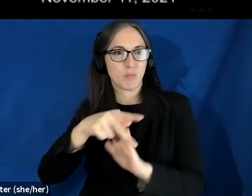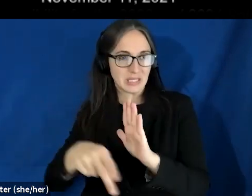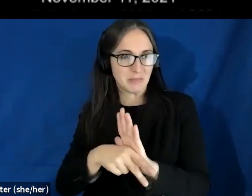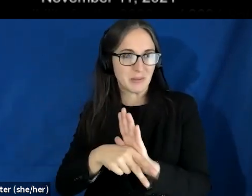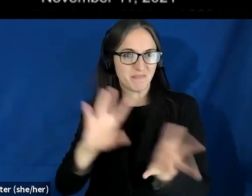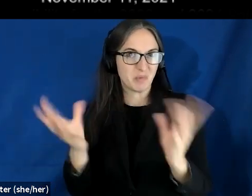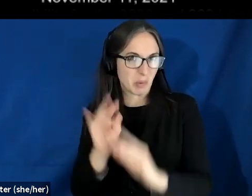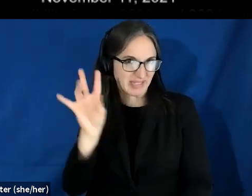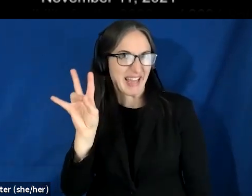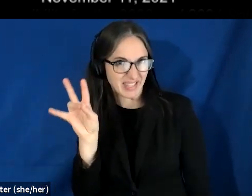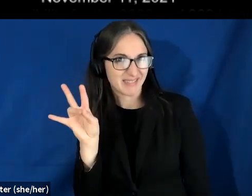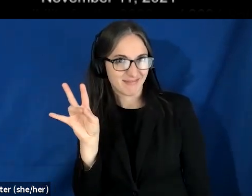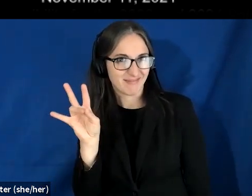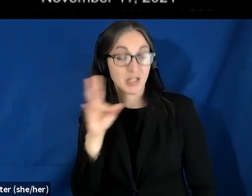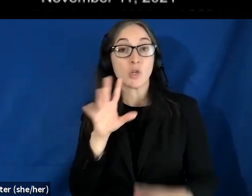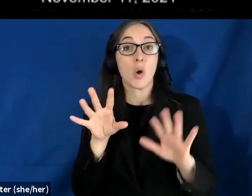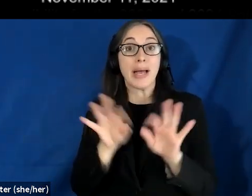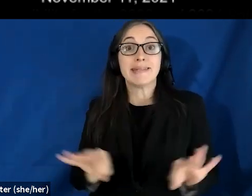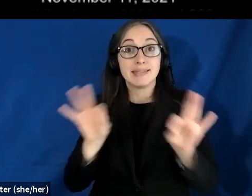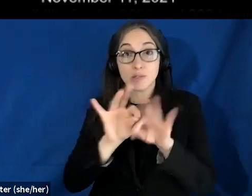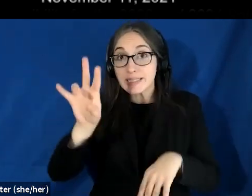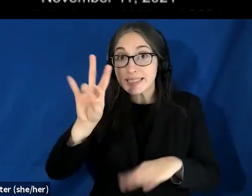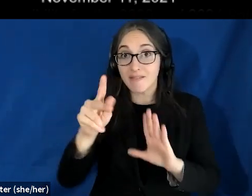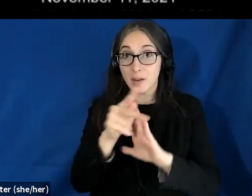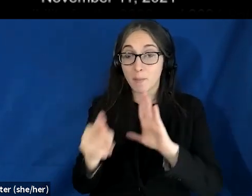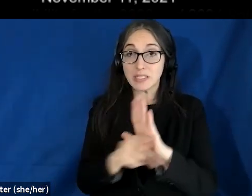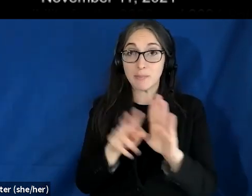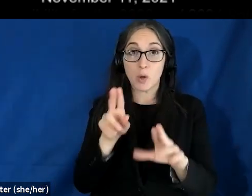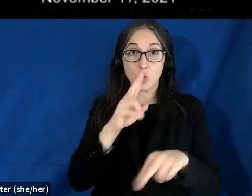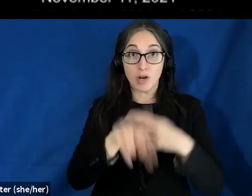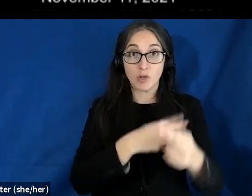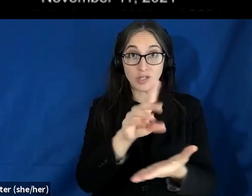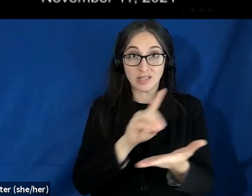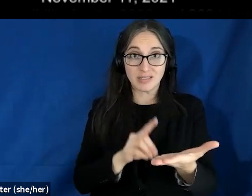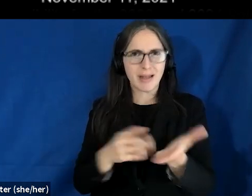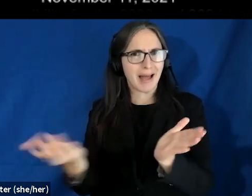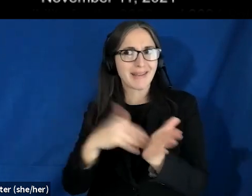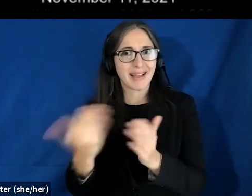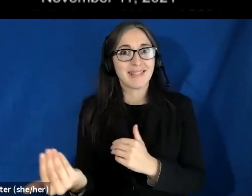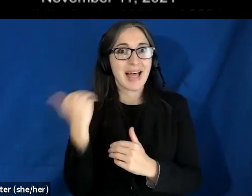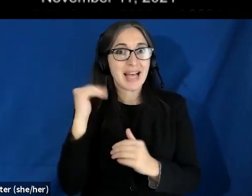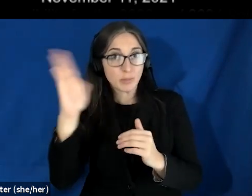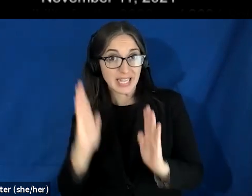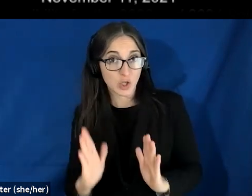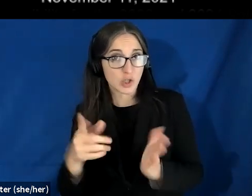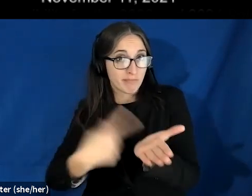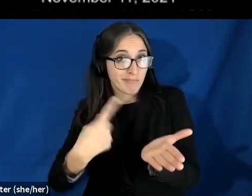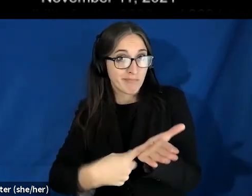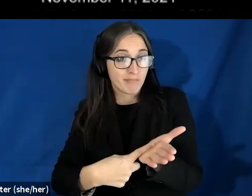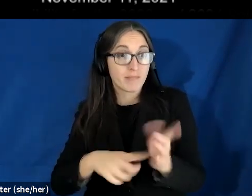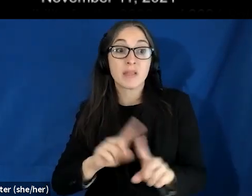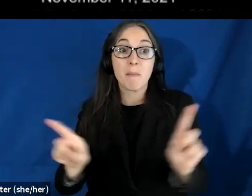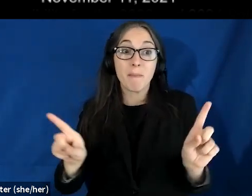essential 7 principles of universal design, again, covered in the last presentation. But there are 4 other ones that I think are